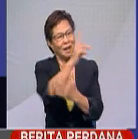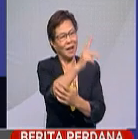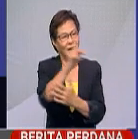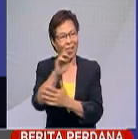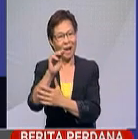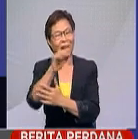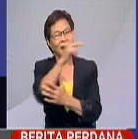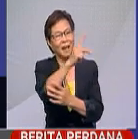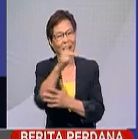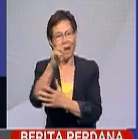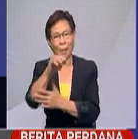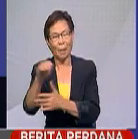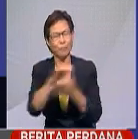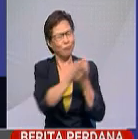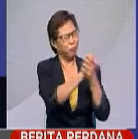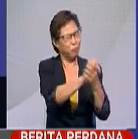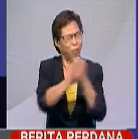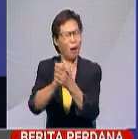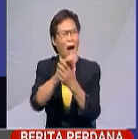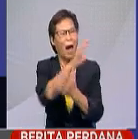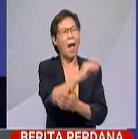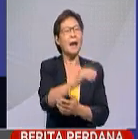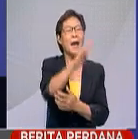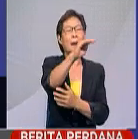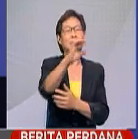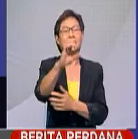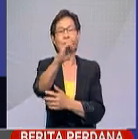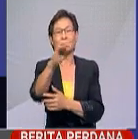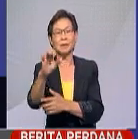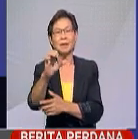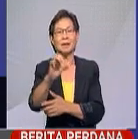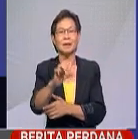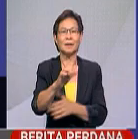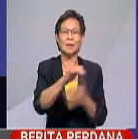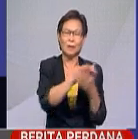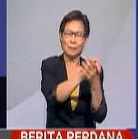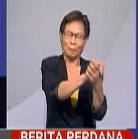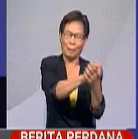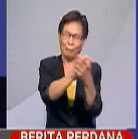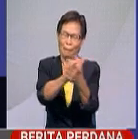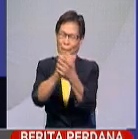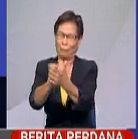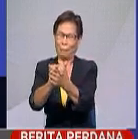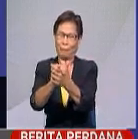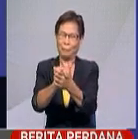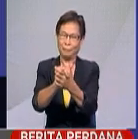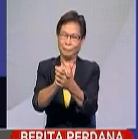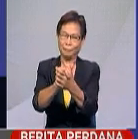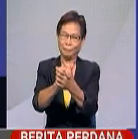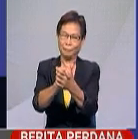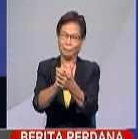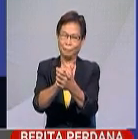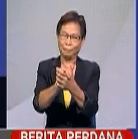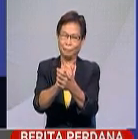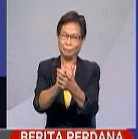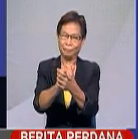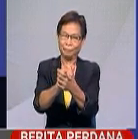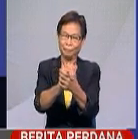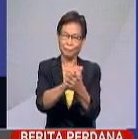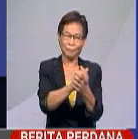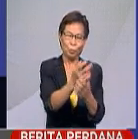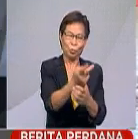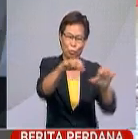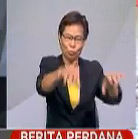Multimedia and the Malaysian Communications and Multimedia Commission, MCMC,